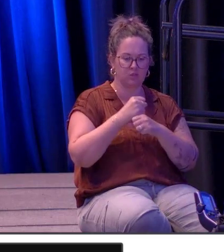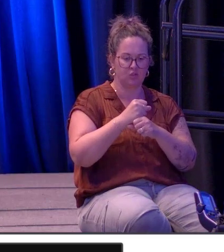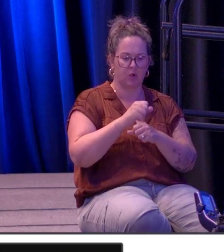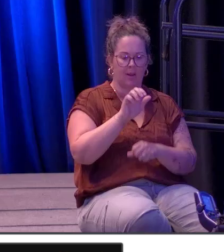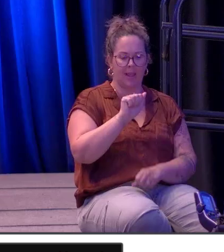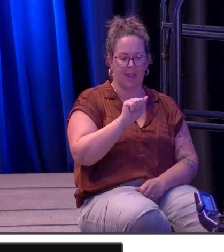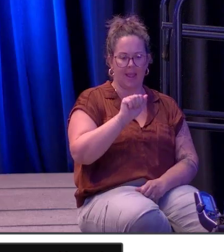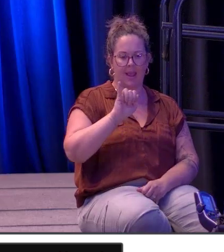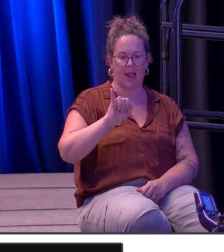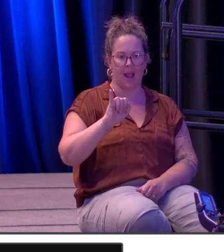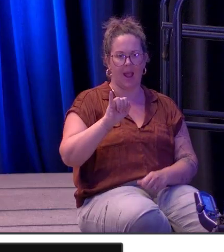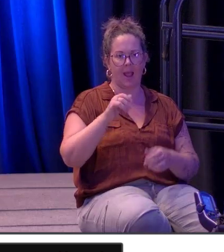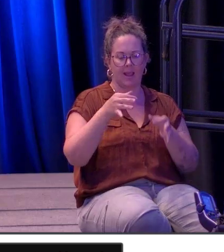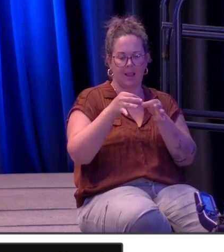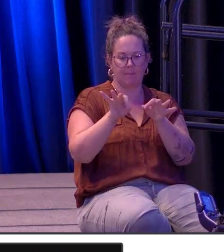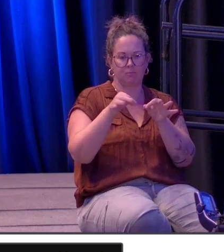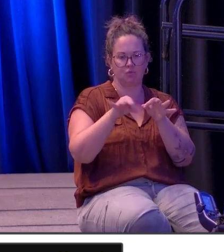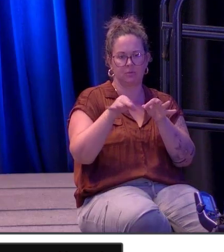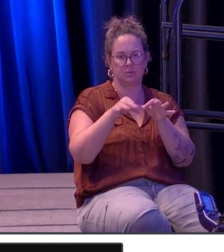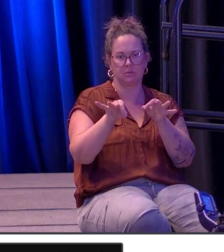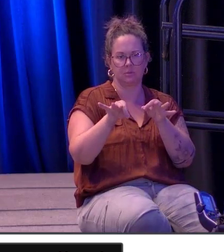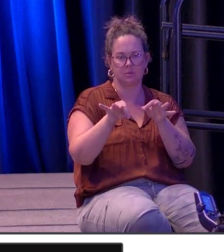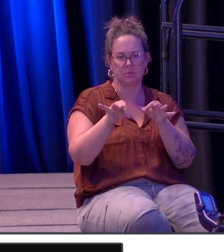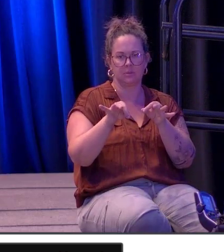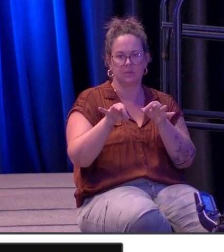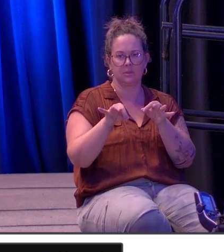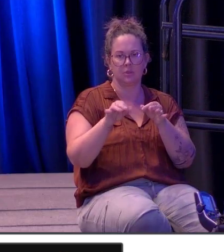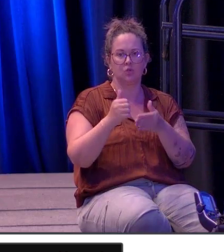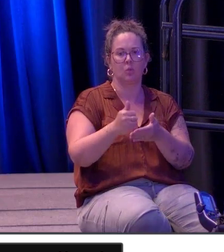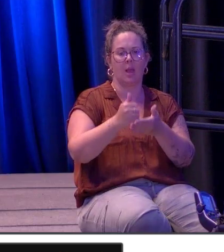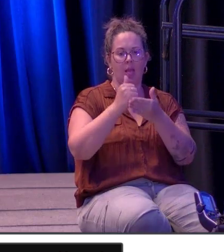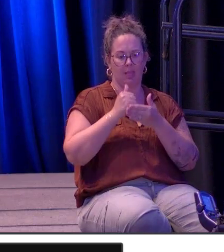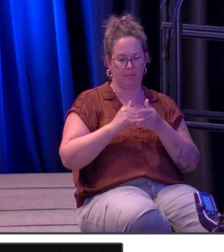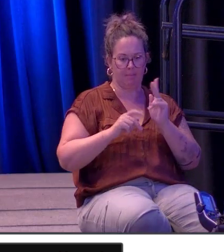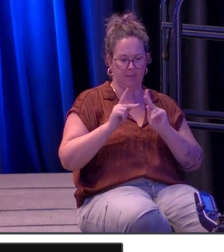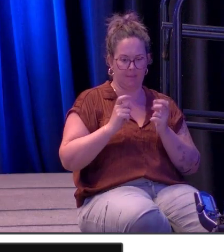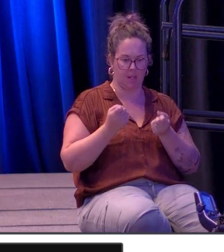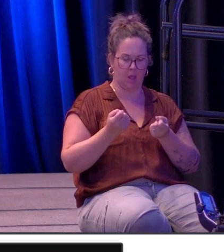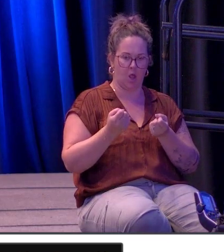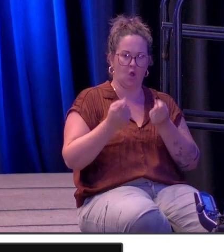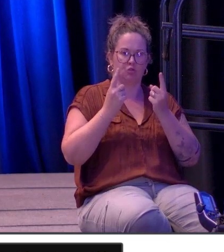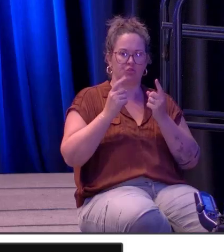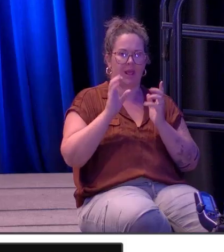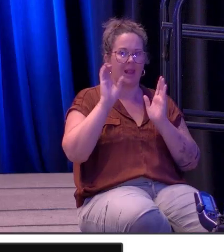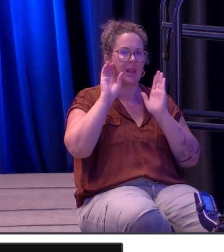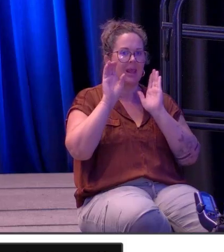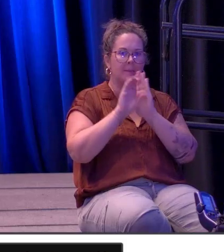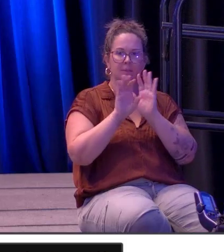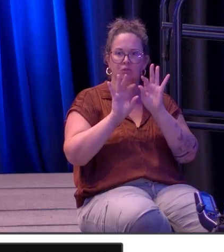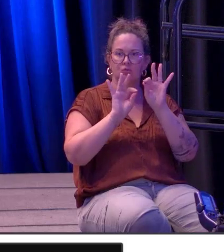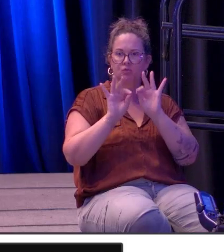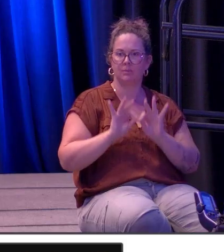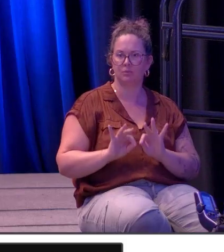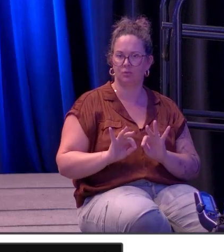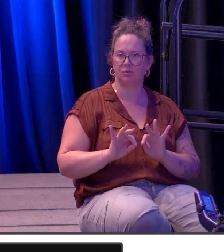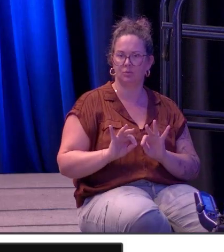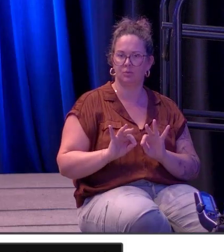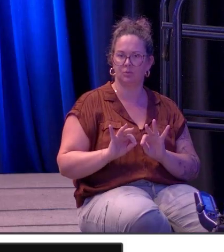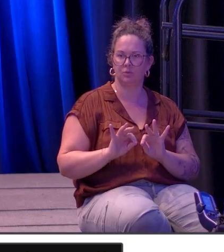then people can understand what is being described in an image, so